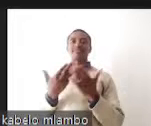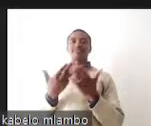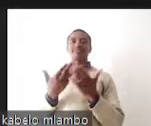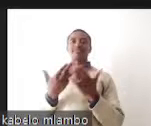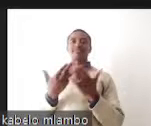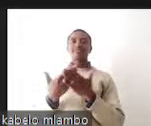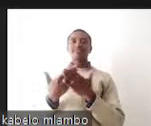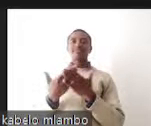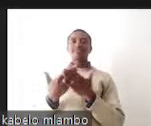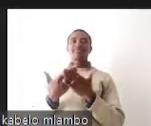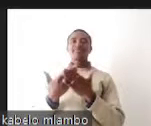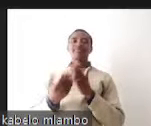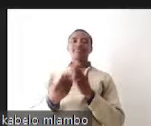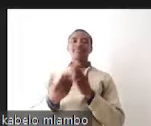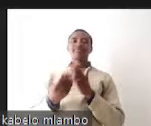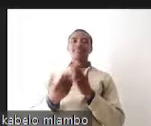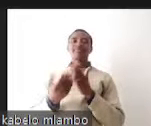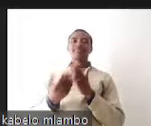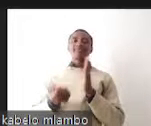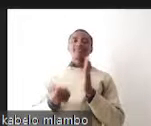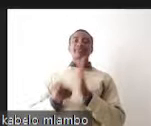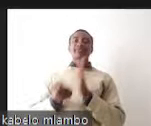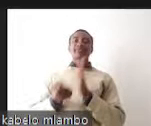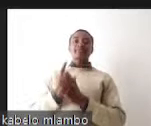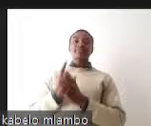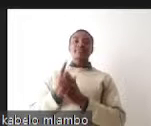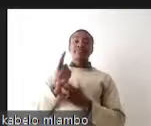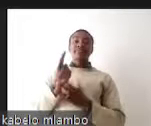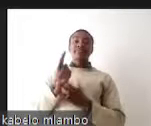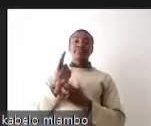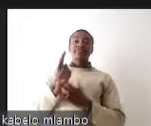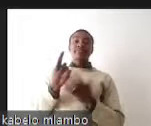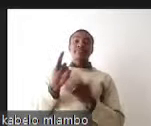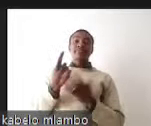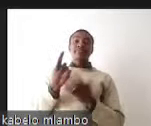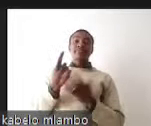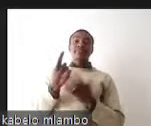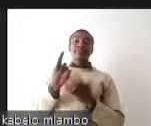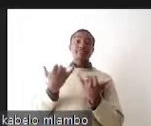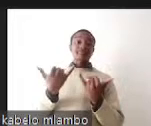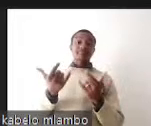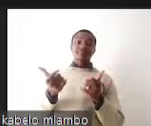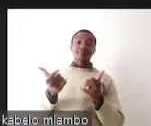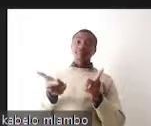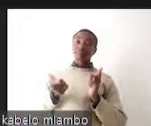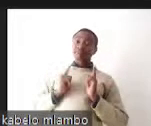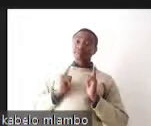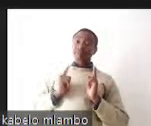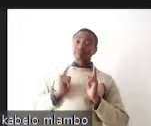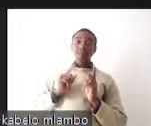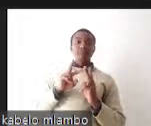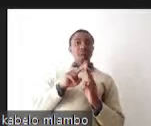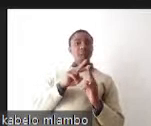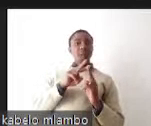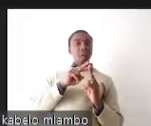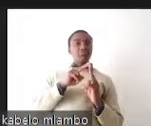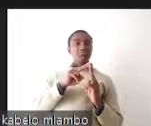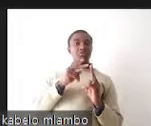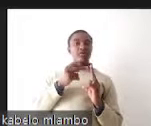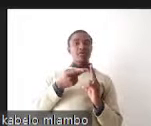Word document that was prepared when we were taking notes, but I know that I cannot share without getting the